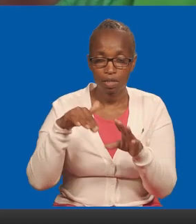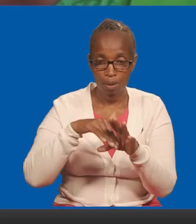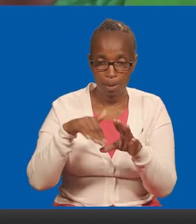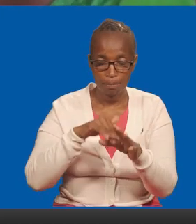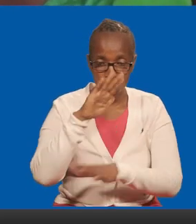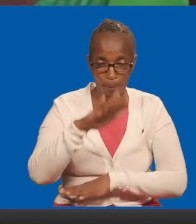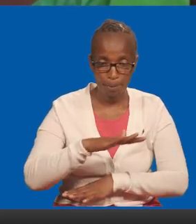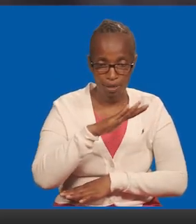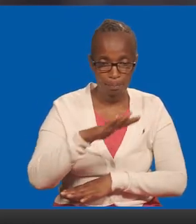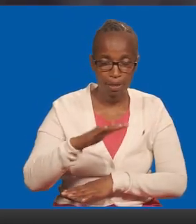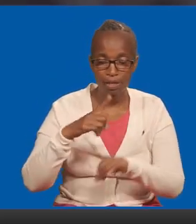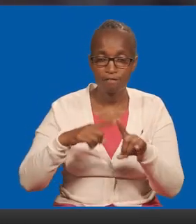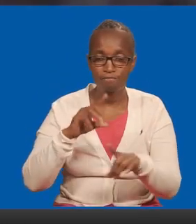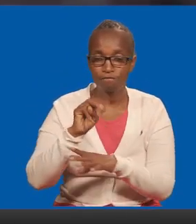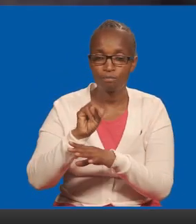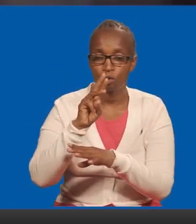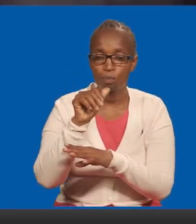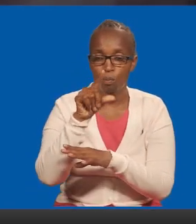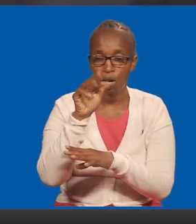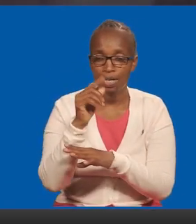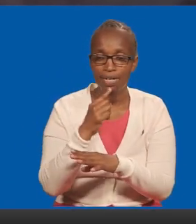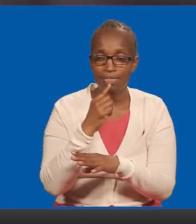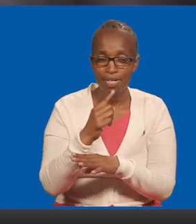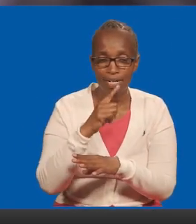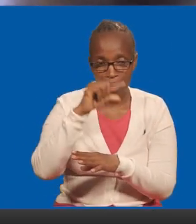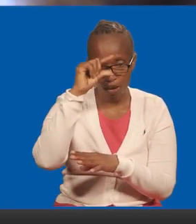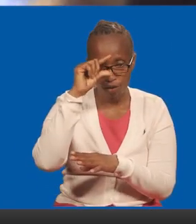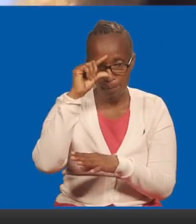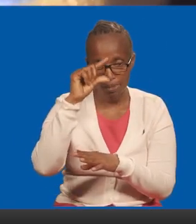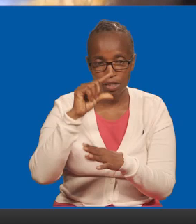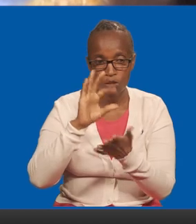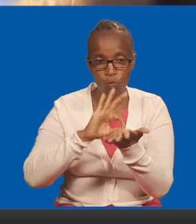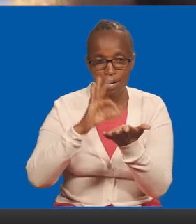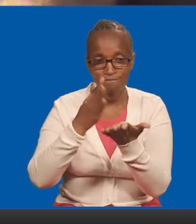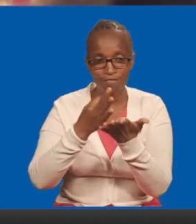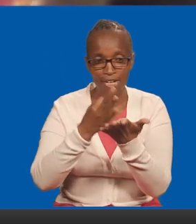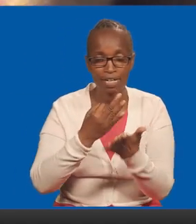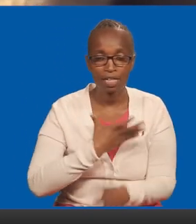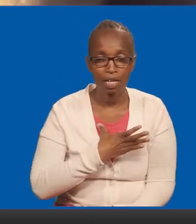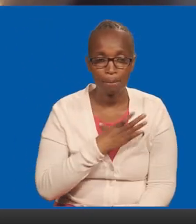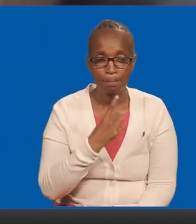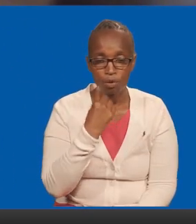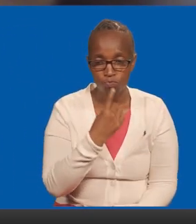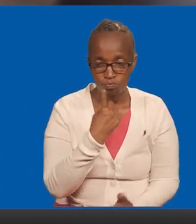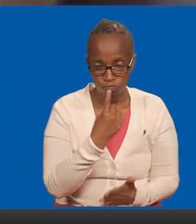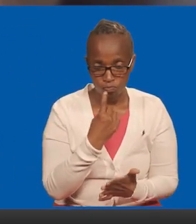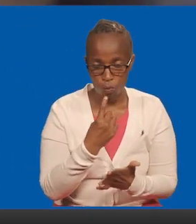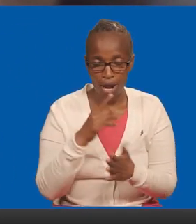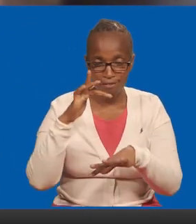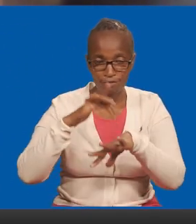dhana kwamba serikali itawafidia wa Kenya walioathirika na bomoa za Athiriva, akiongeza kuwa